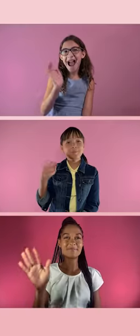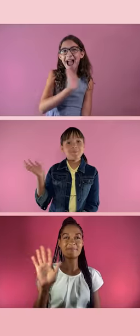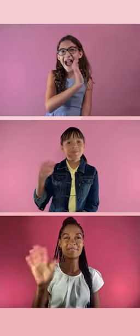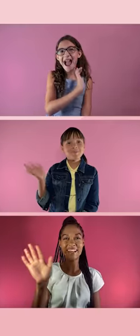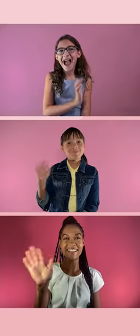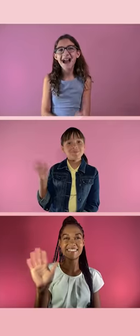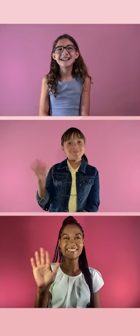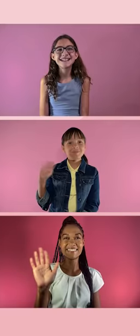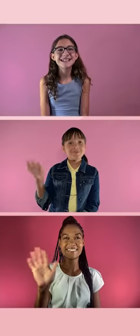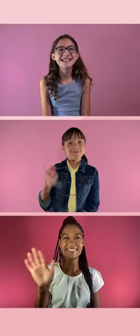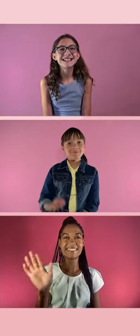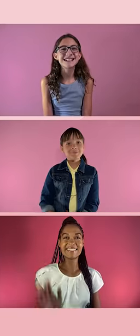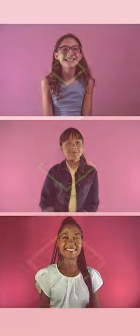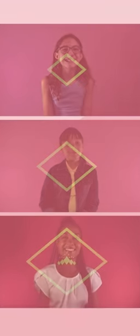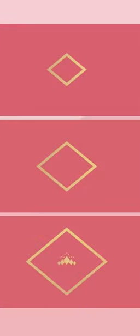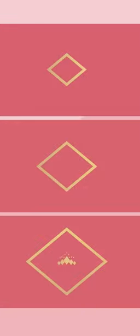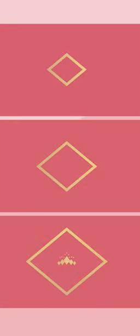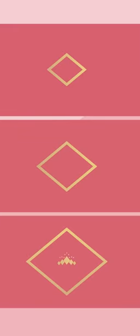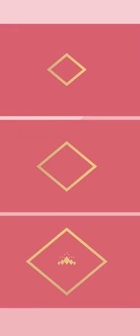Bye! Bye, you.